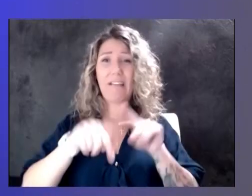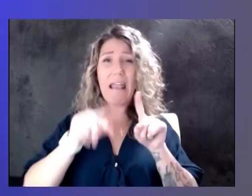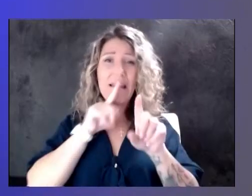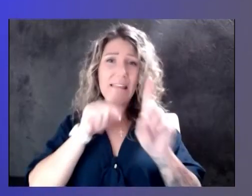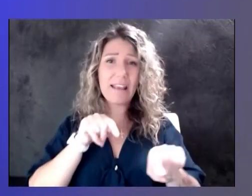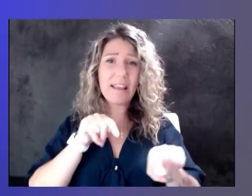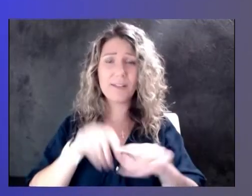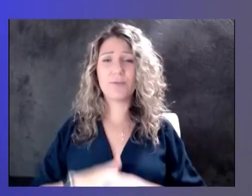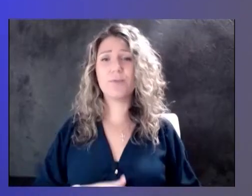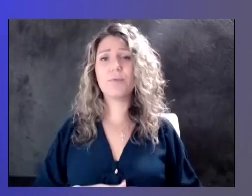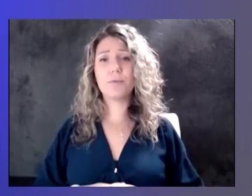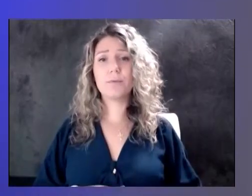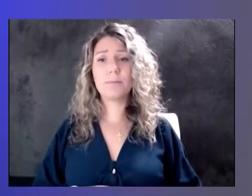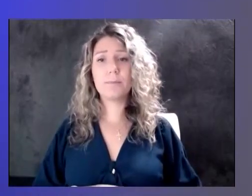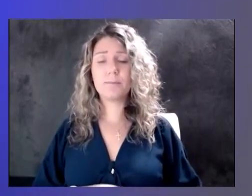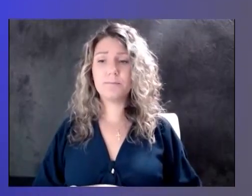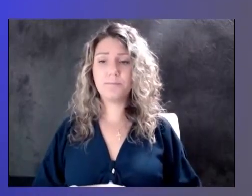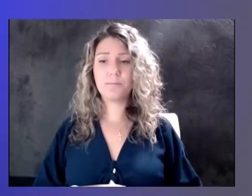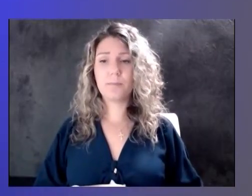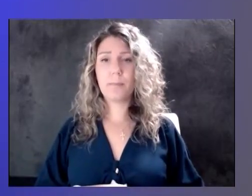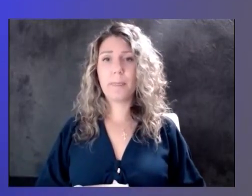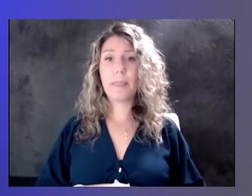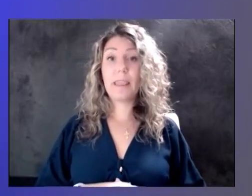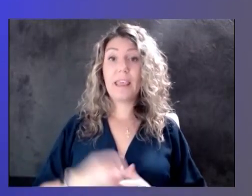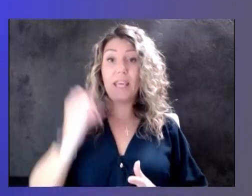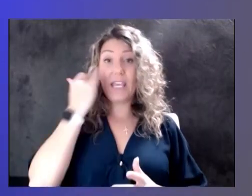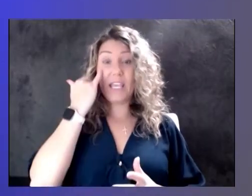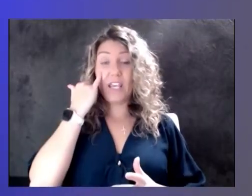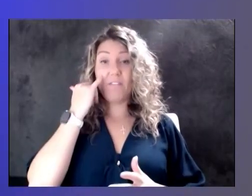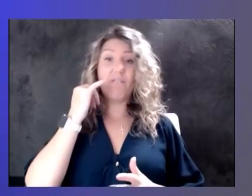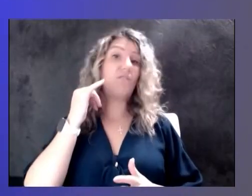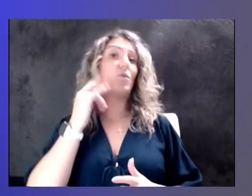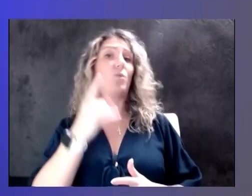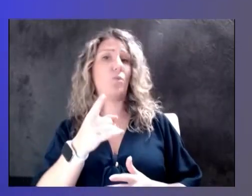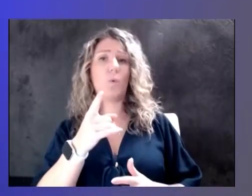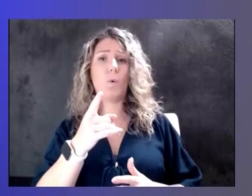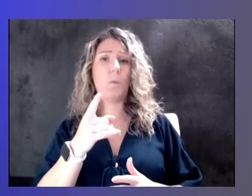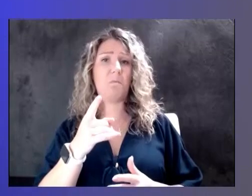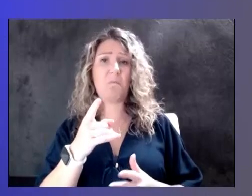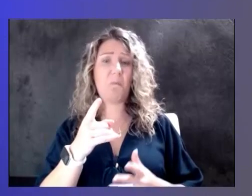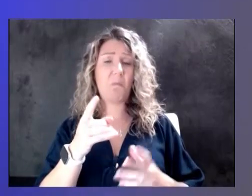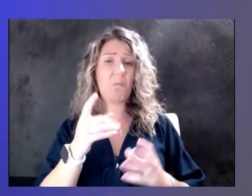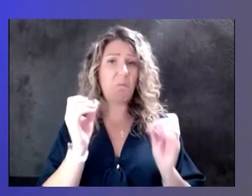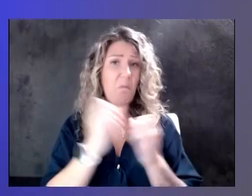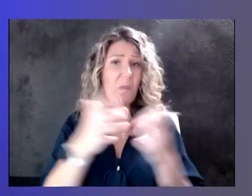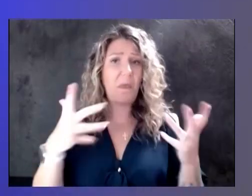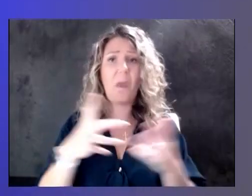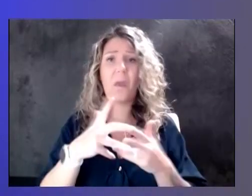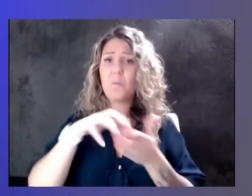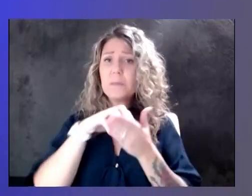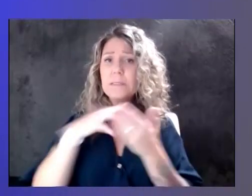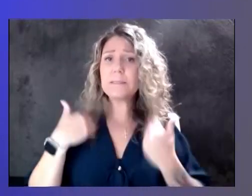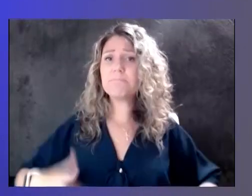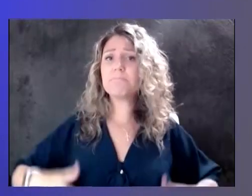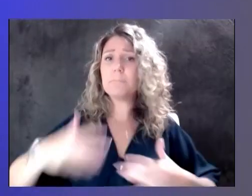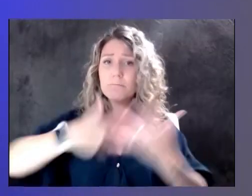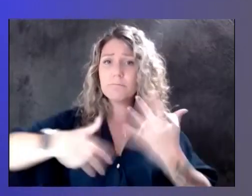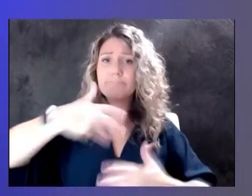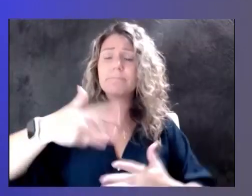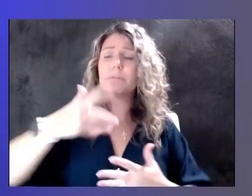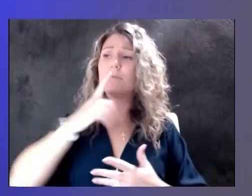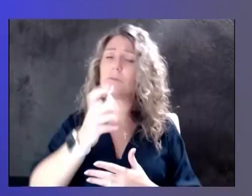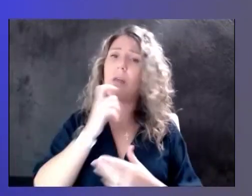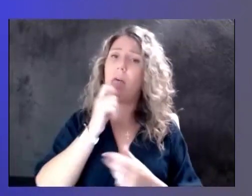have, if you're not immunocompromised for any reason, I think that there isn't a lot we can offer from a testing